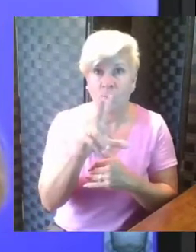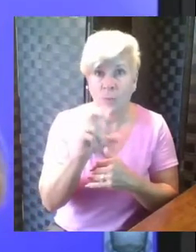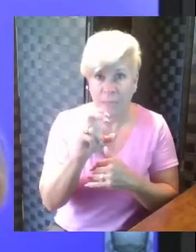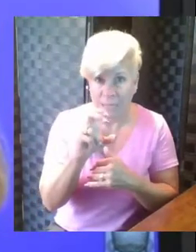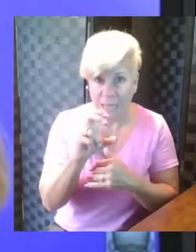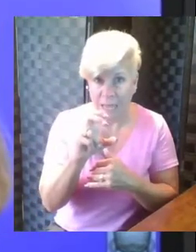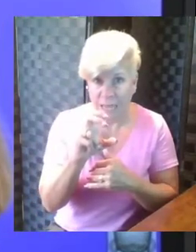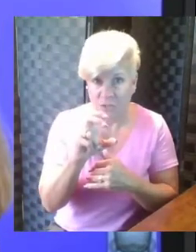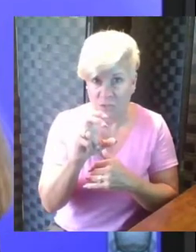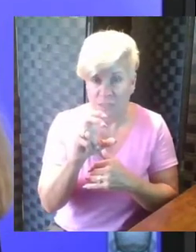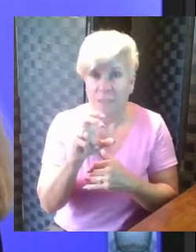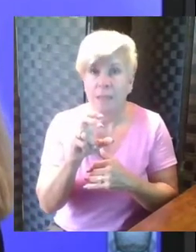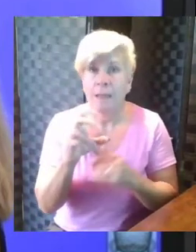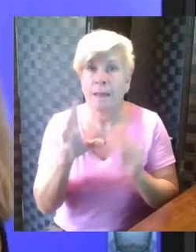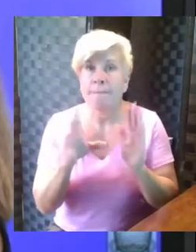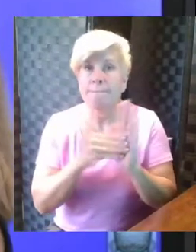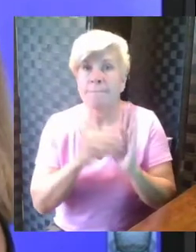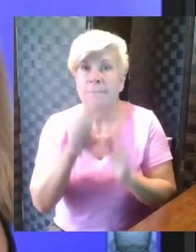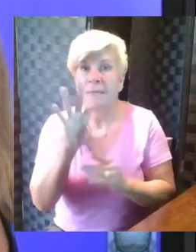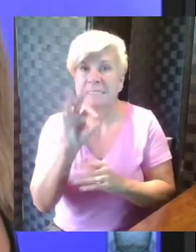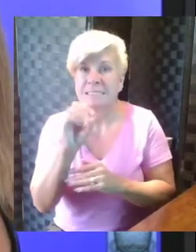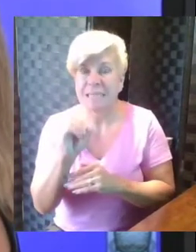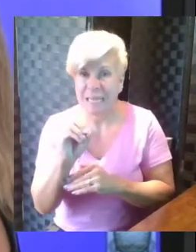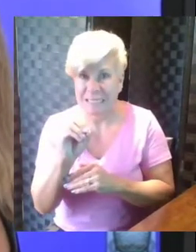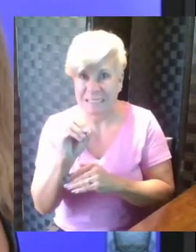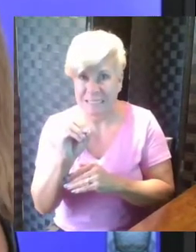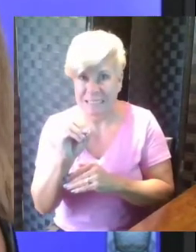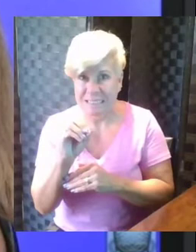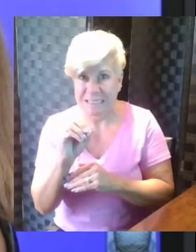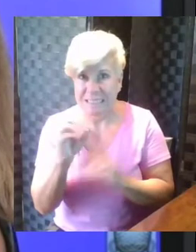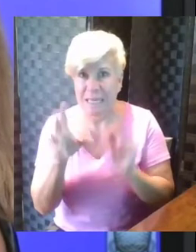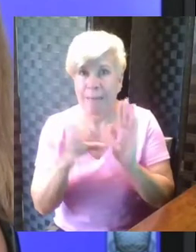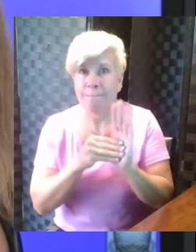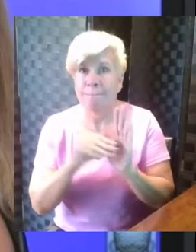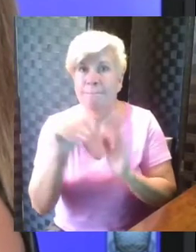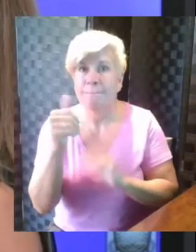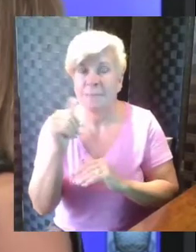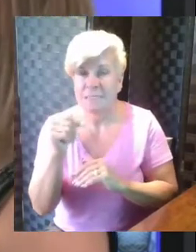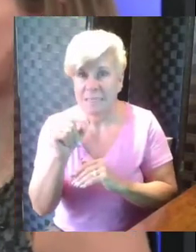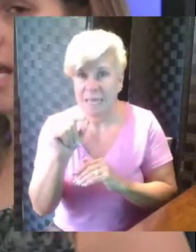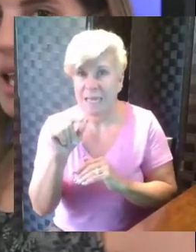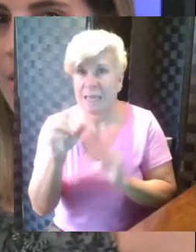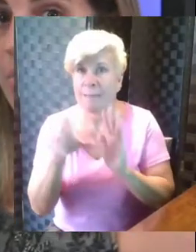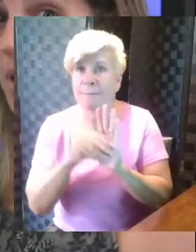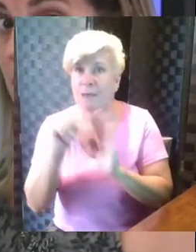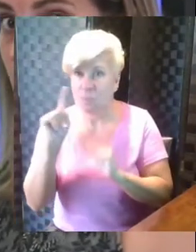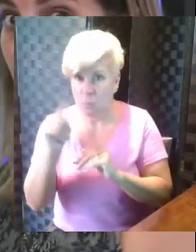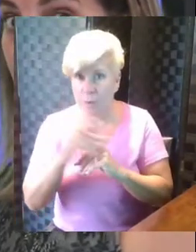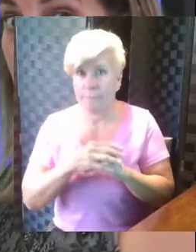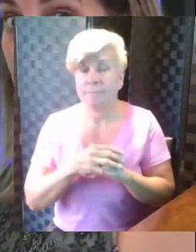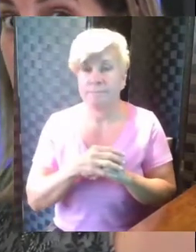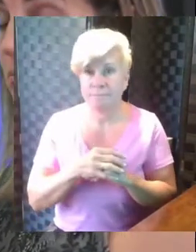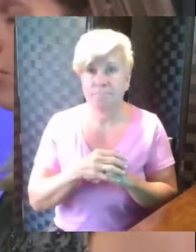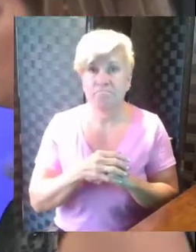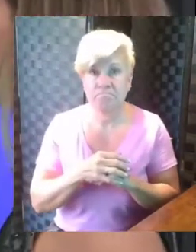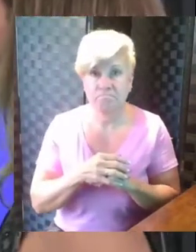have 300 plus 90 plus 10 plus